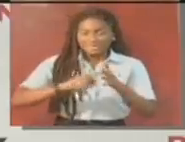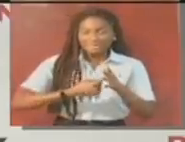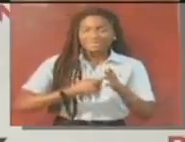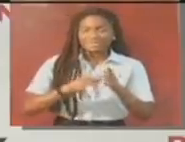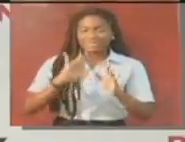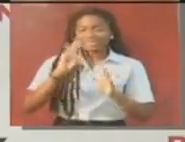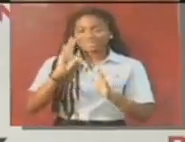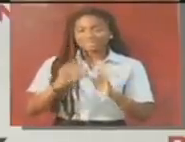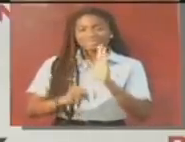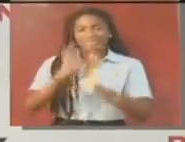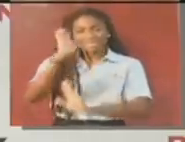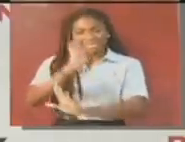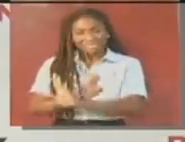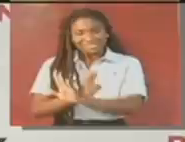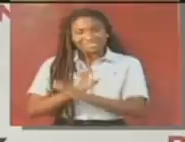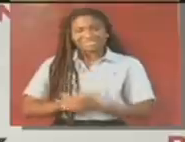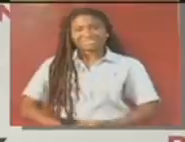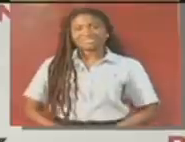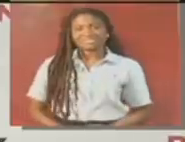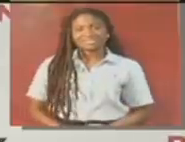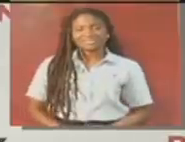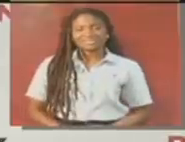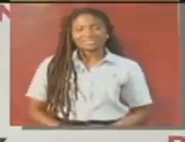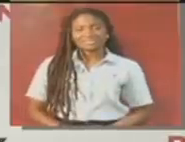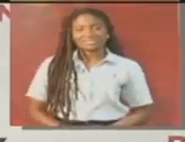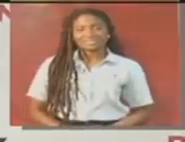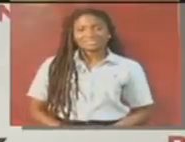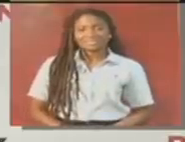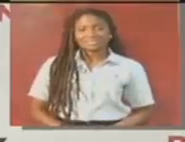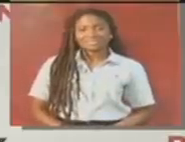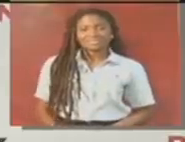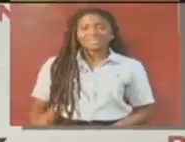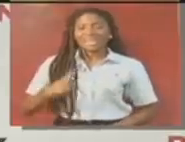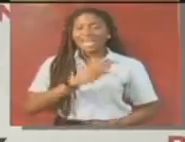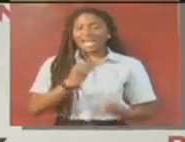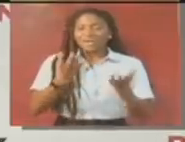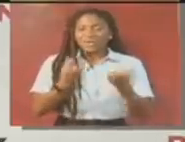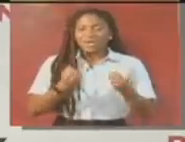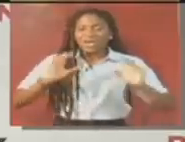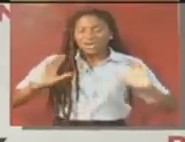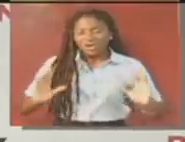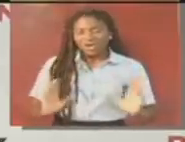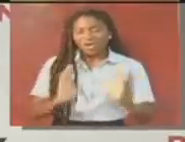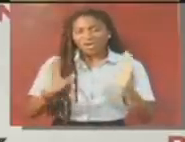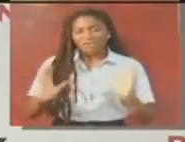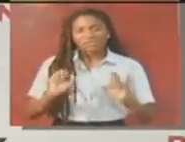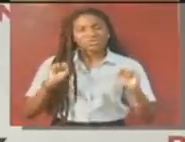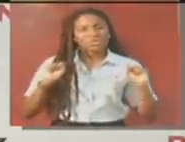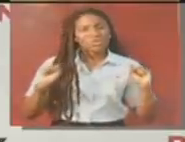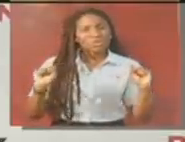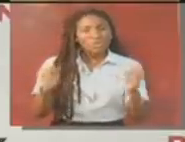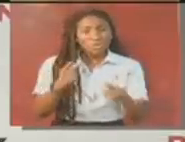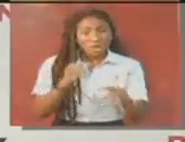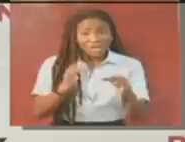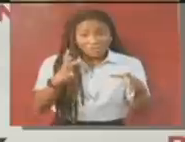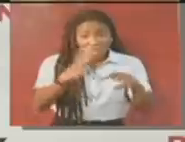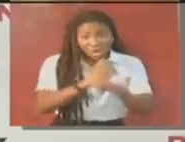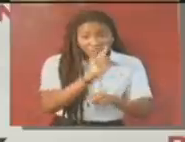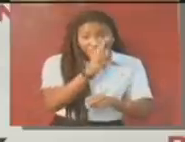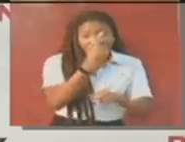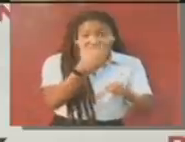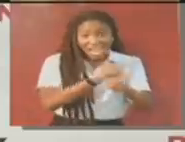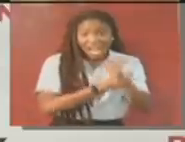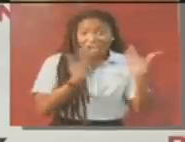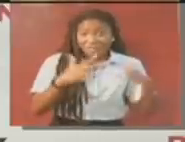vaccination event, that vaccination process. And we do want to encourage all those who would have received their first dose to